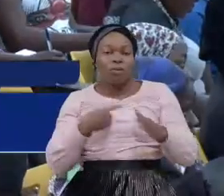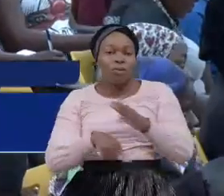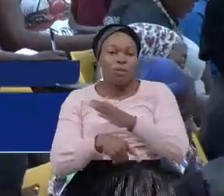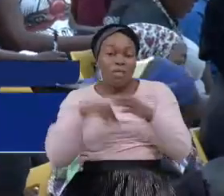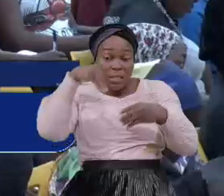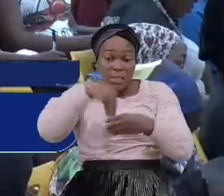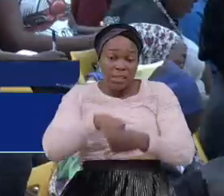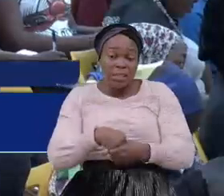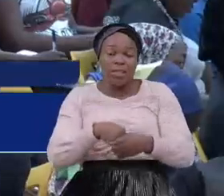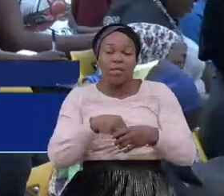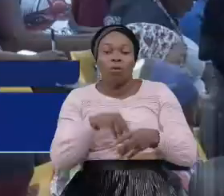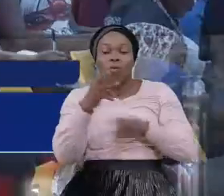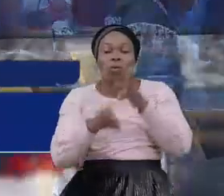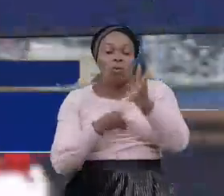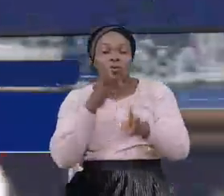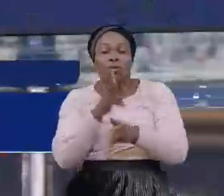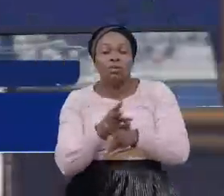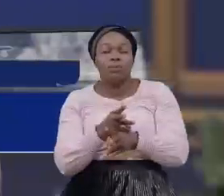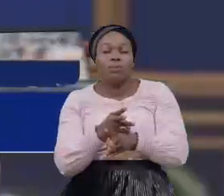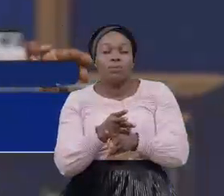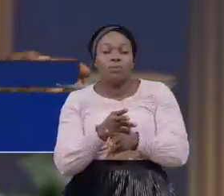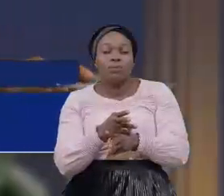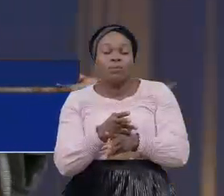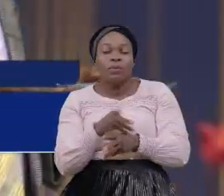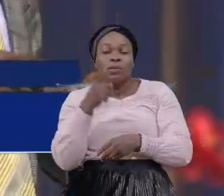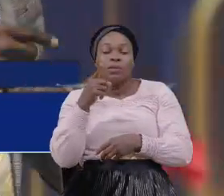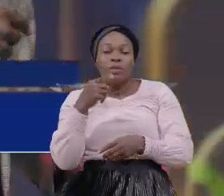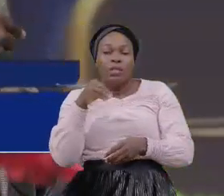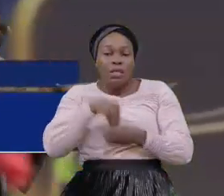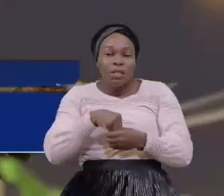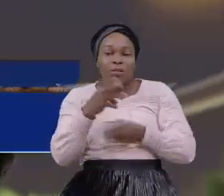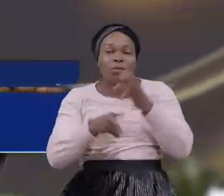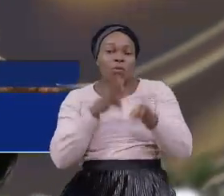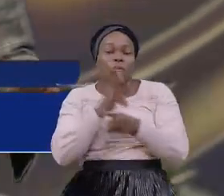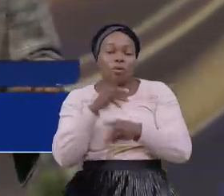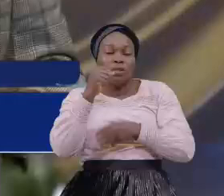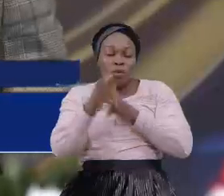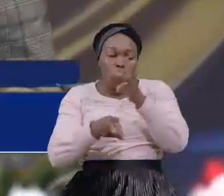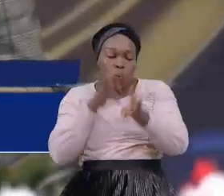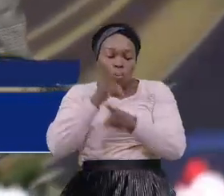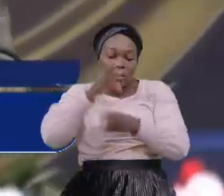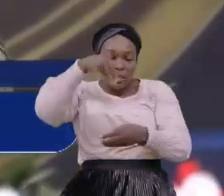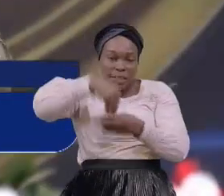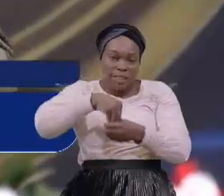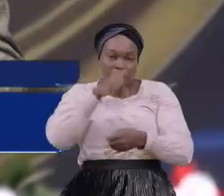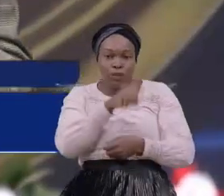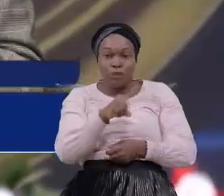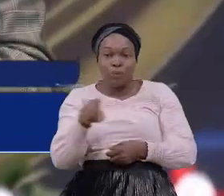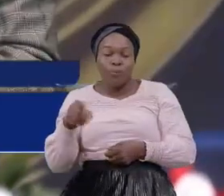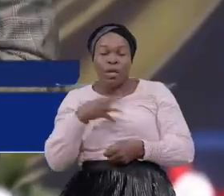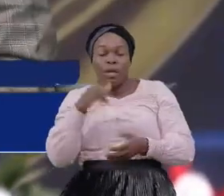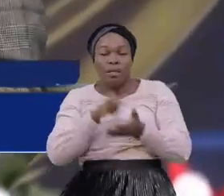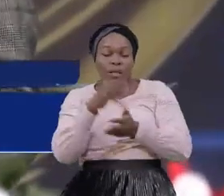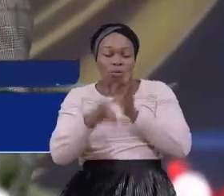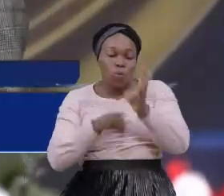inner world, the world inside you. And that world inside you will